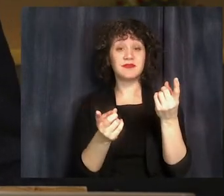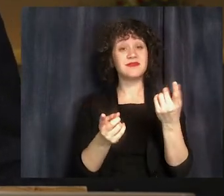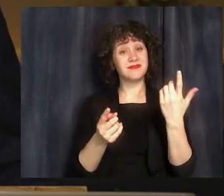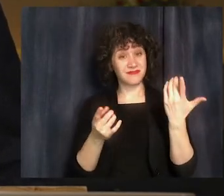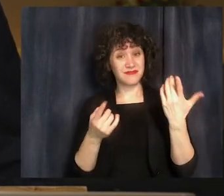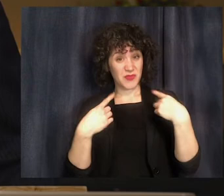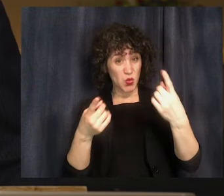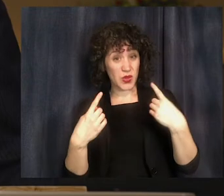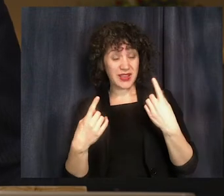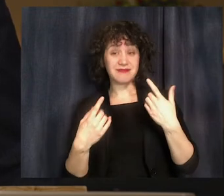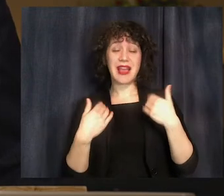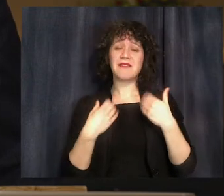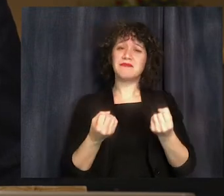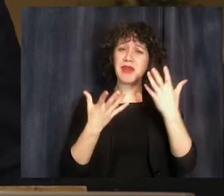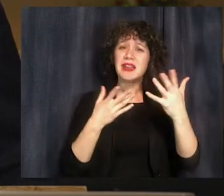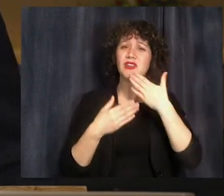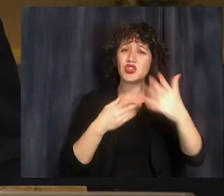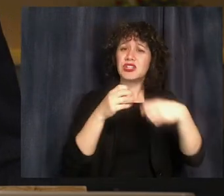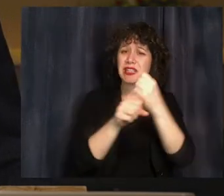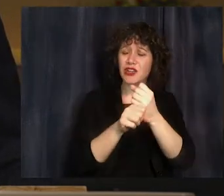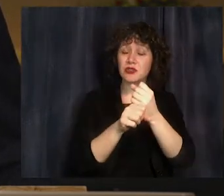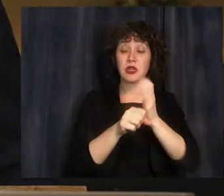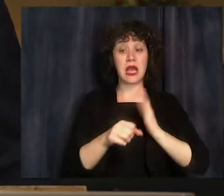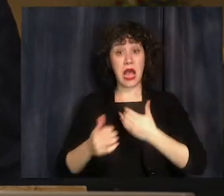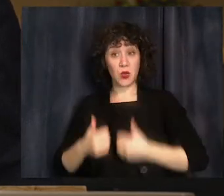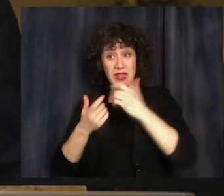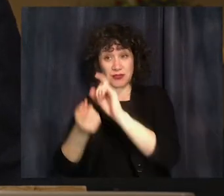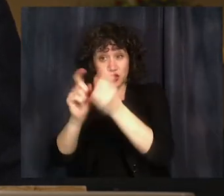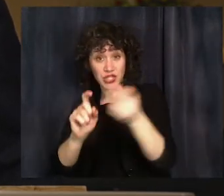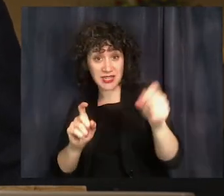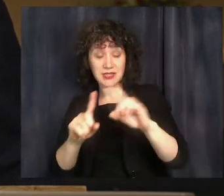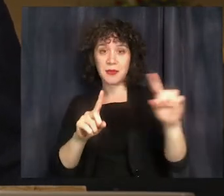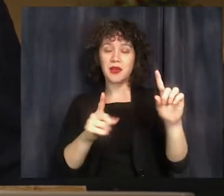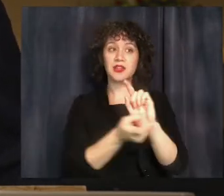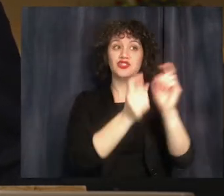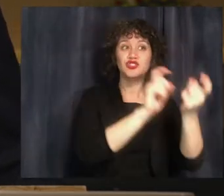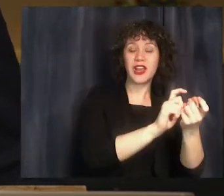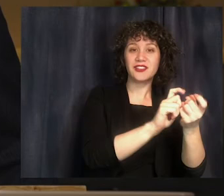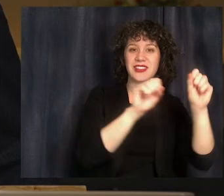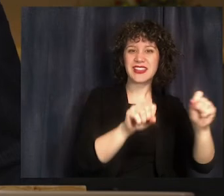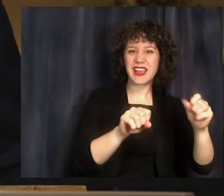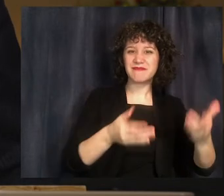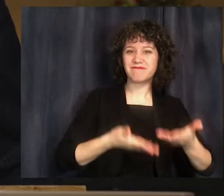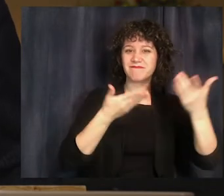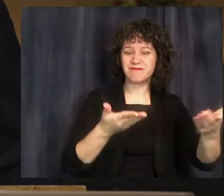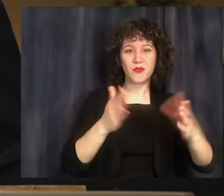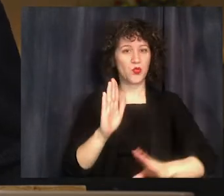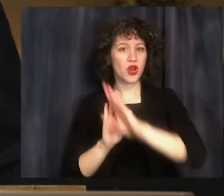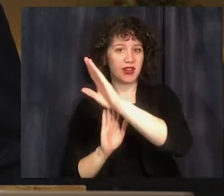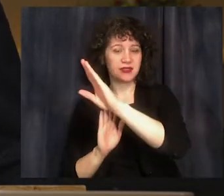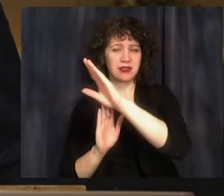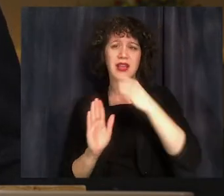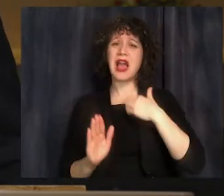good years ahead. Our lives are changing from here forward, but with big change can come big progress. I wish I could be looking at